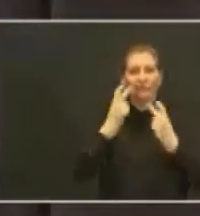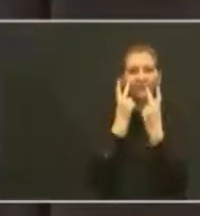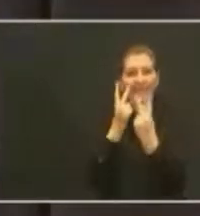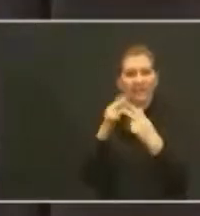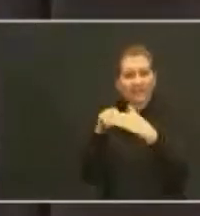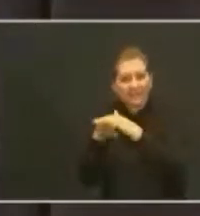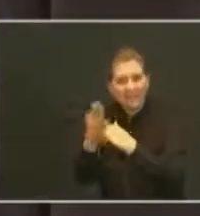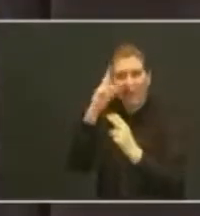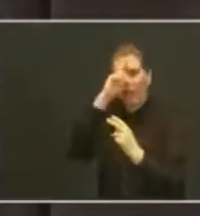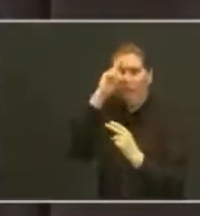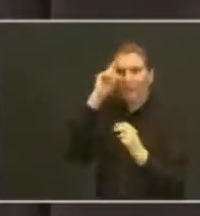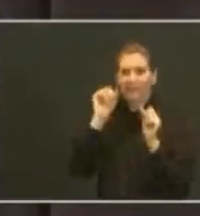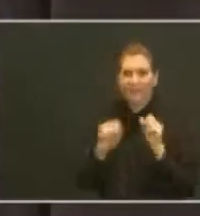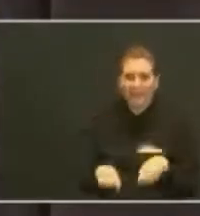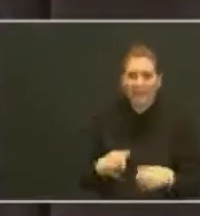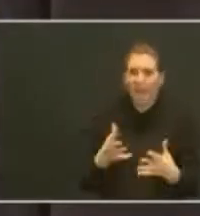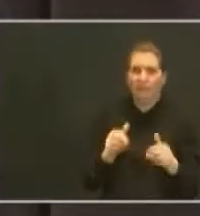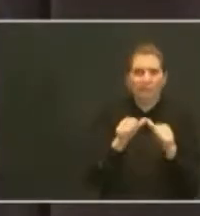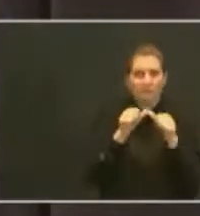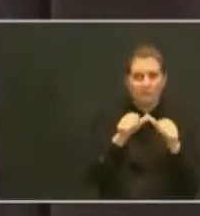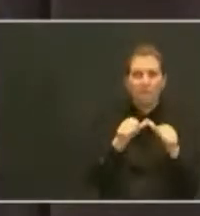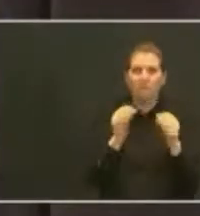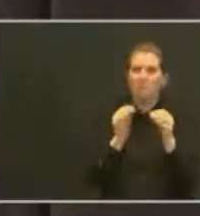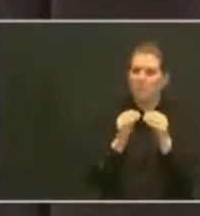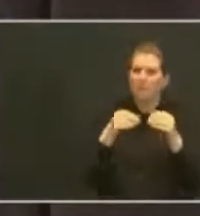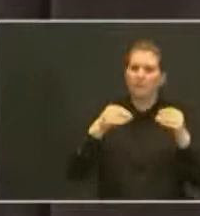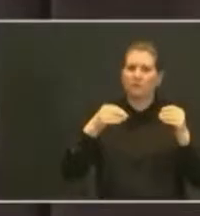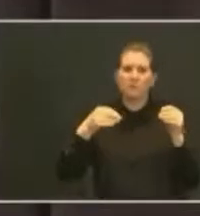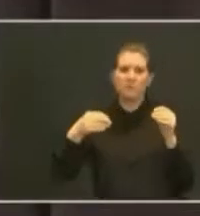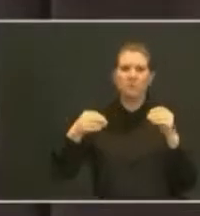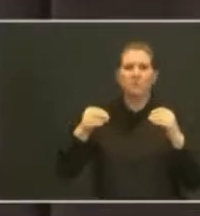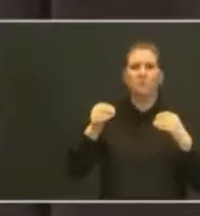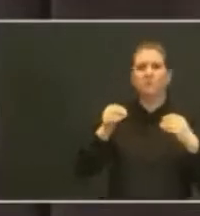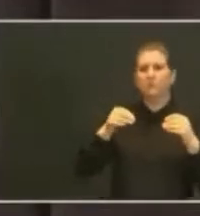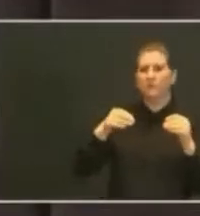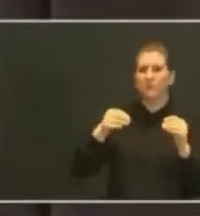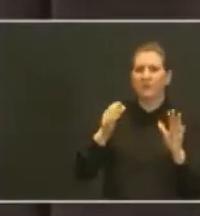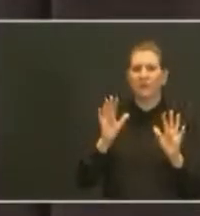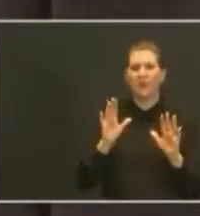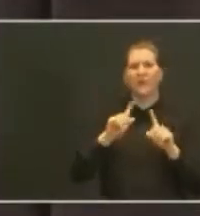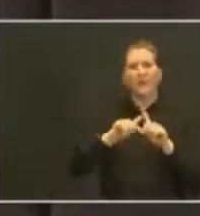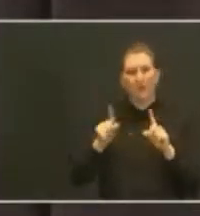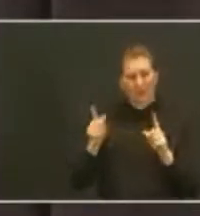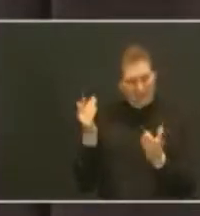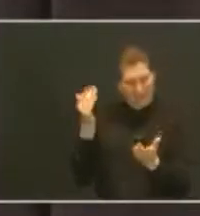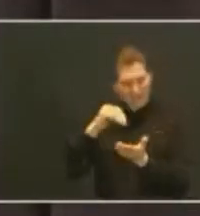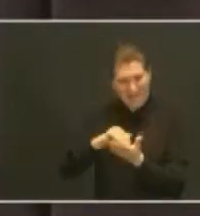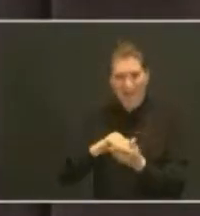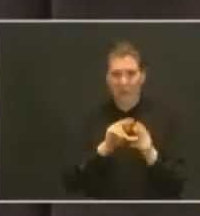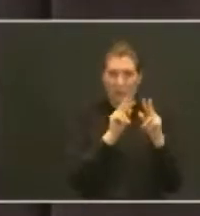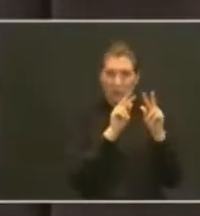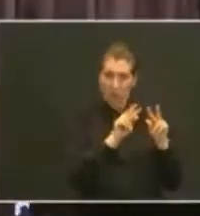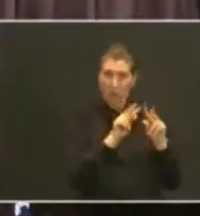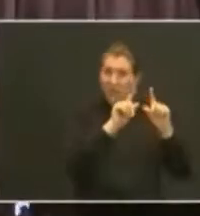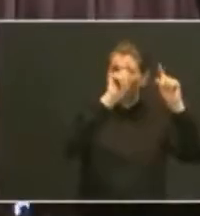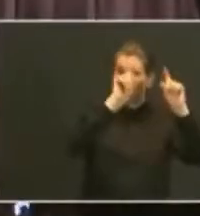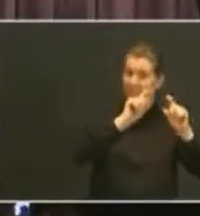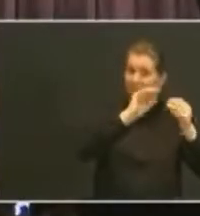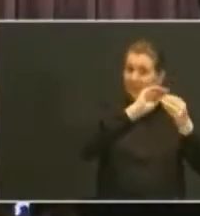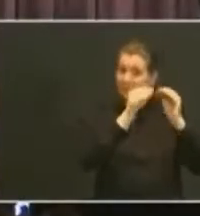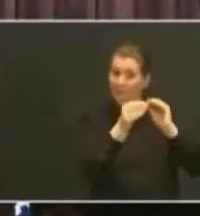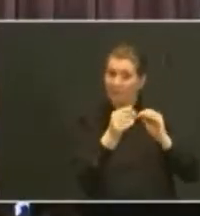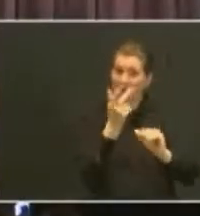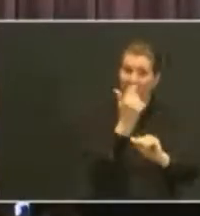to go that way as long as we're continuing to be effective in our overall approach with testing, treatment, and